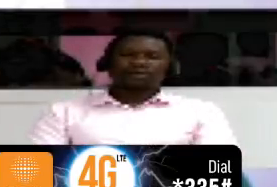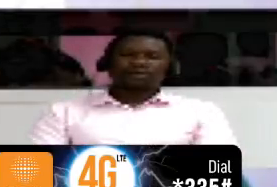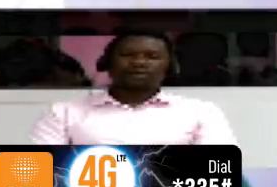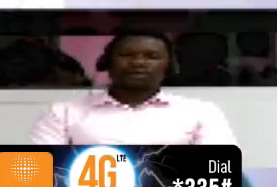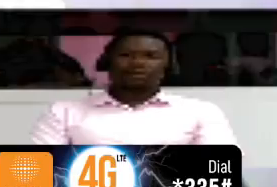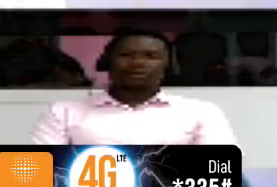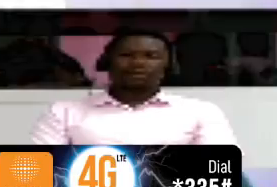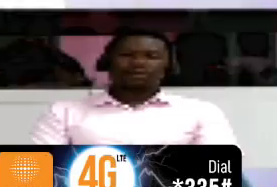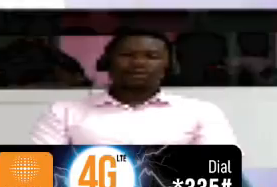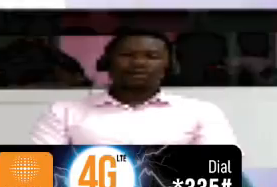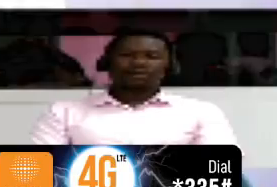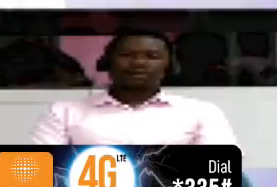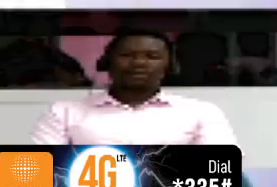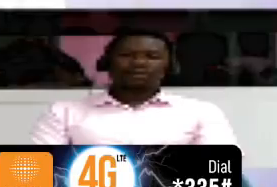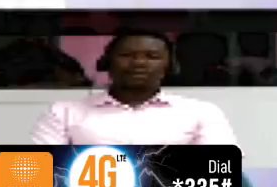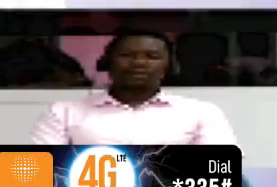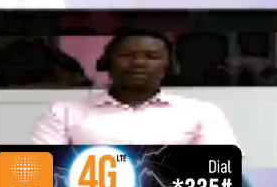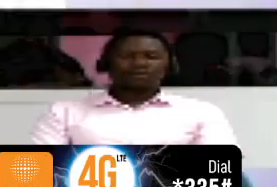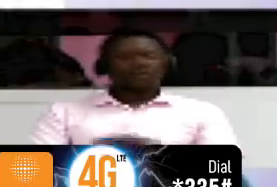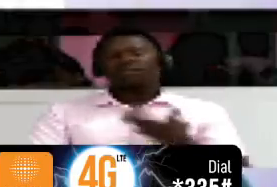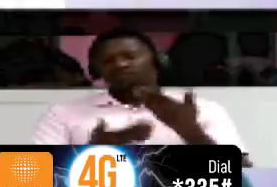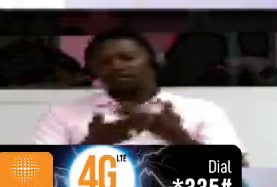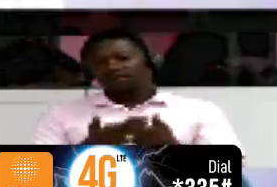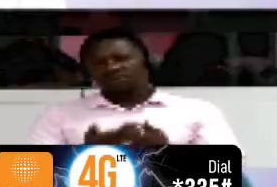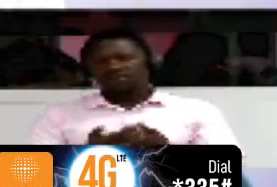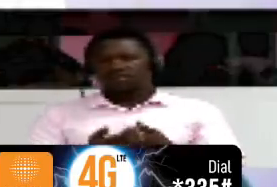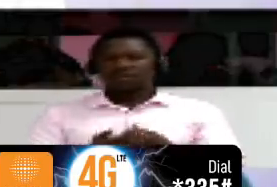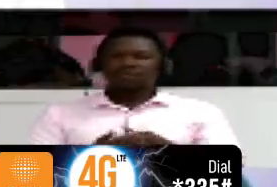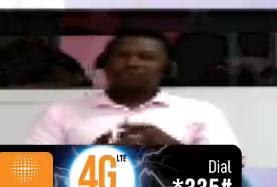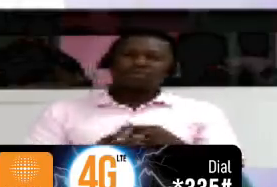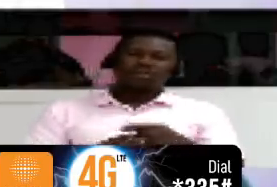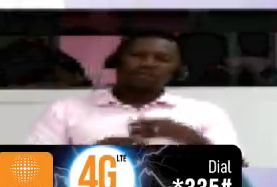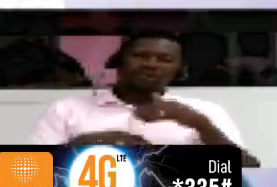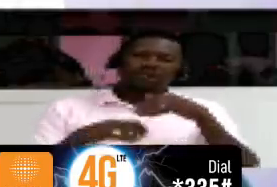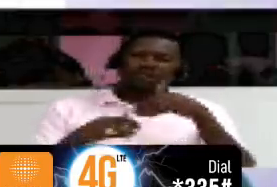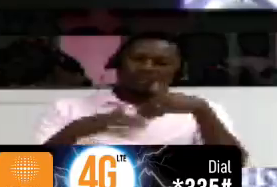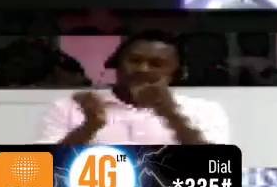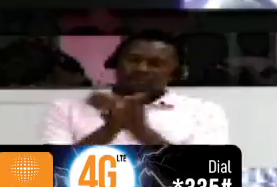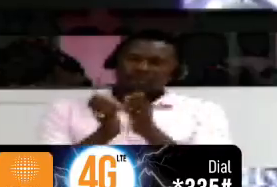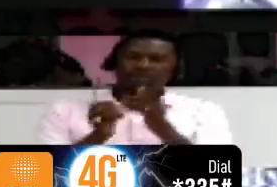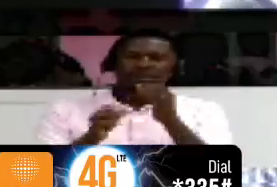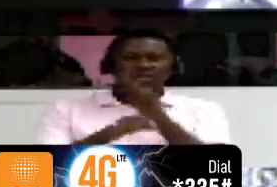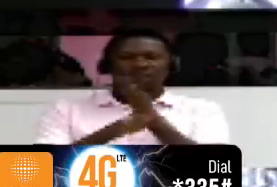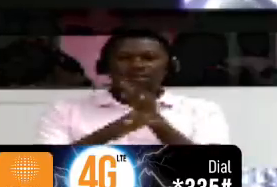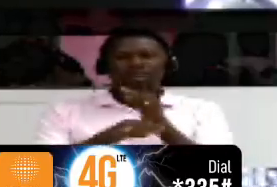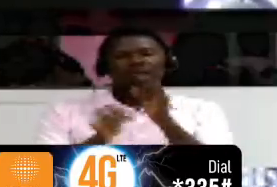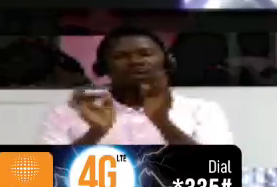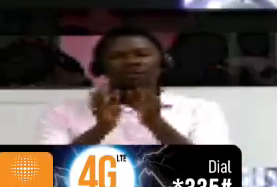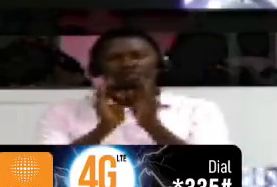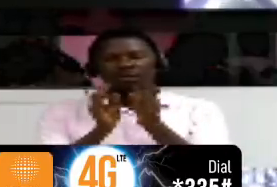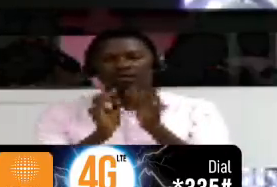concluded the sobbing and tearful class teacher as well.